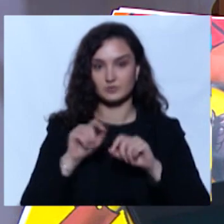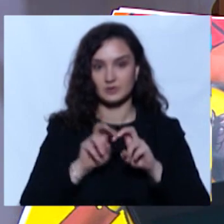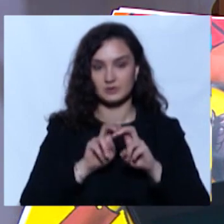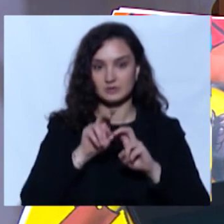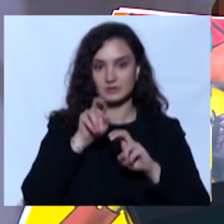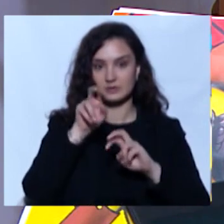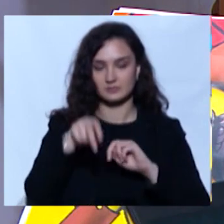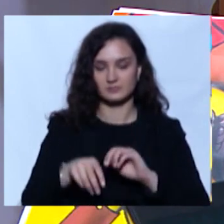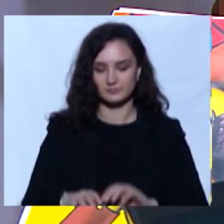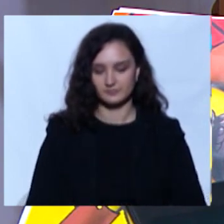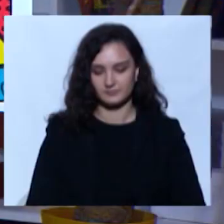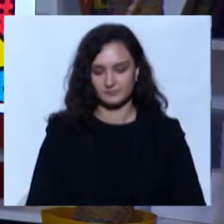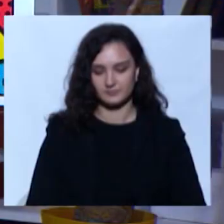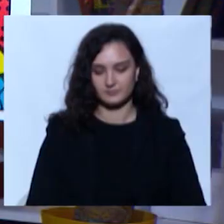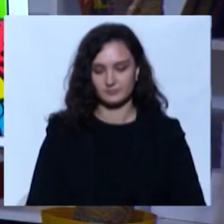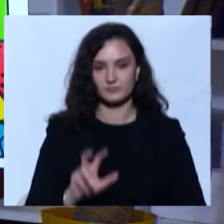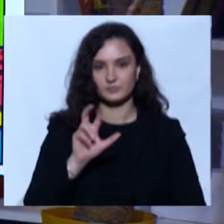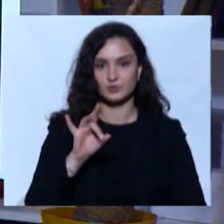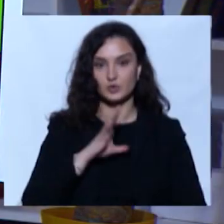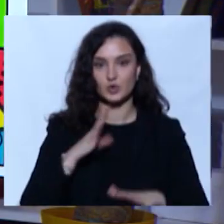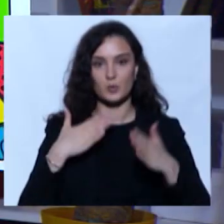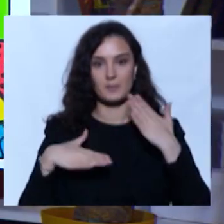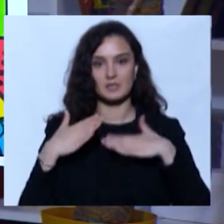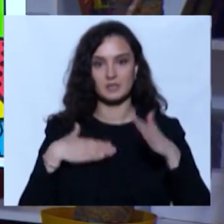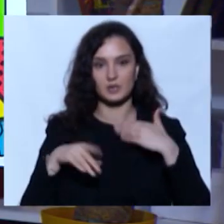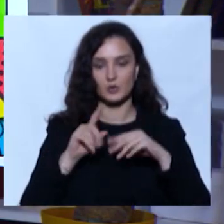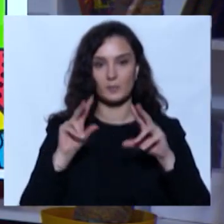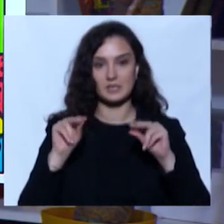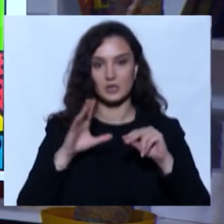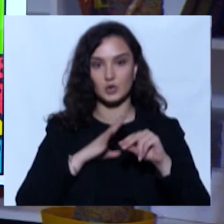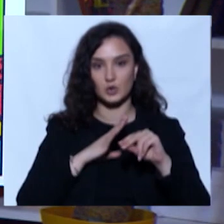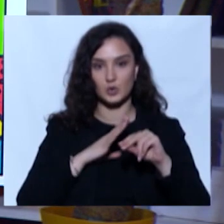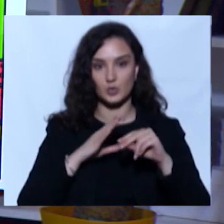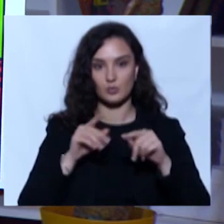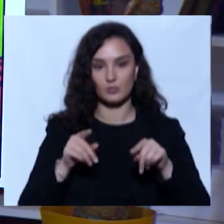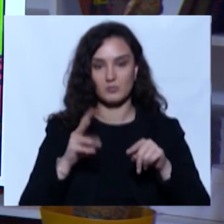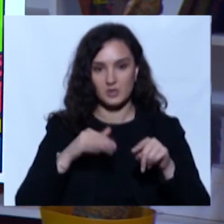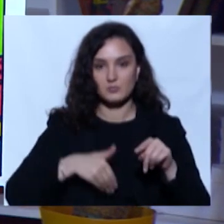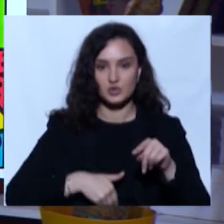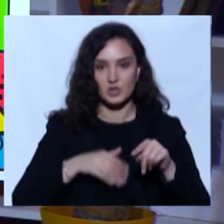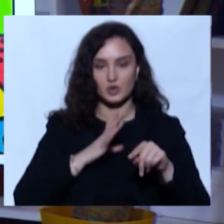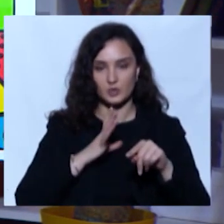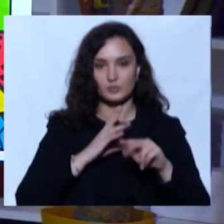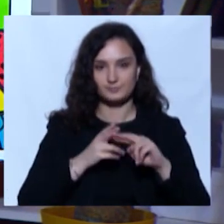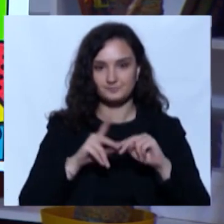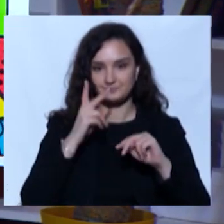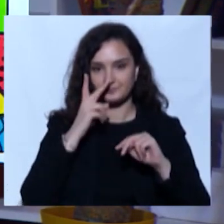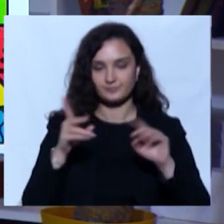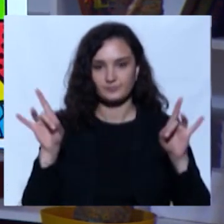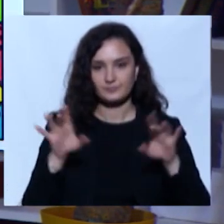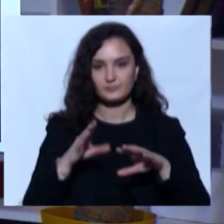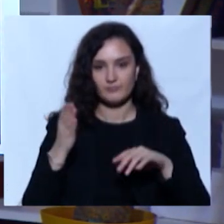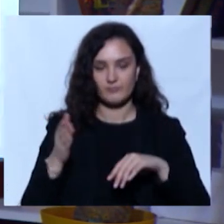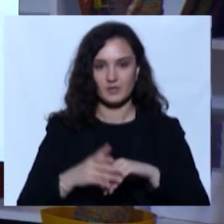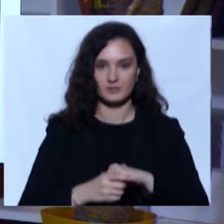out. George was happy to be free, but he was still hungry. He saw a